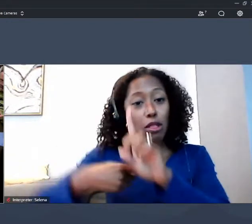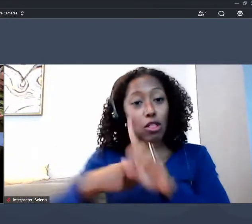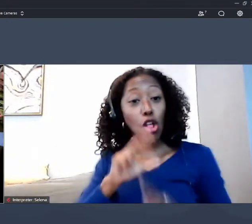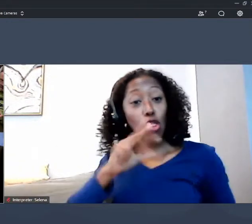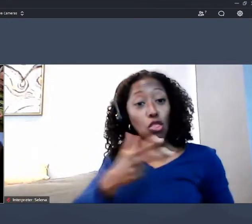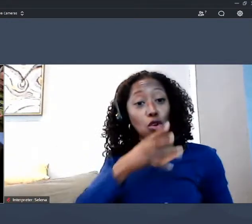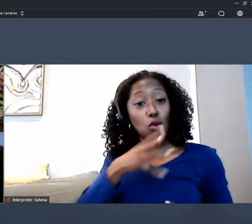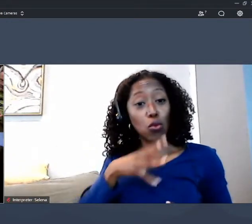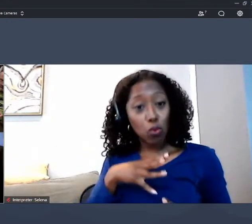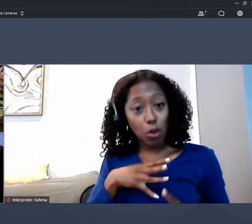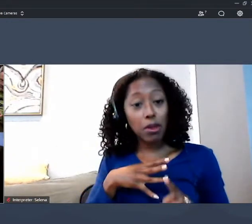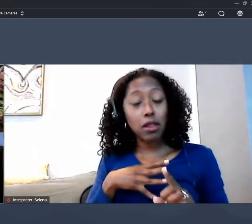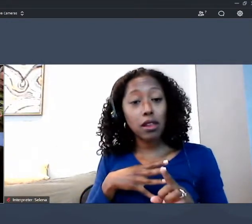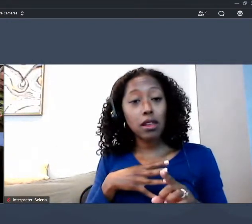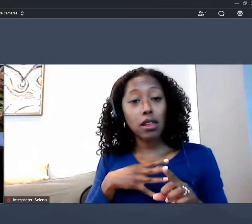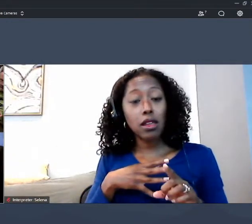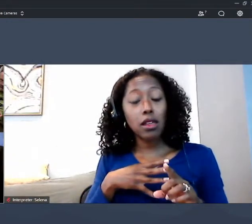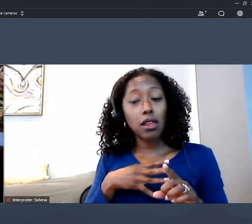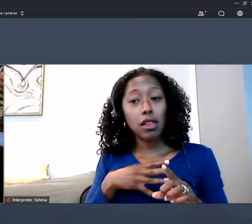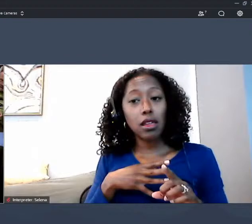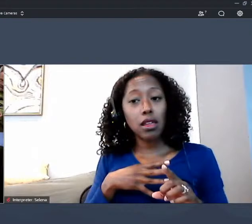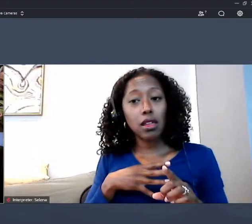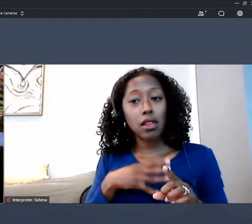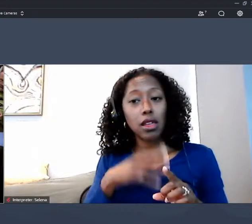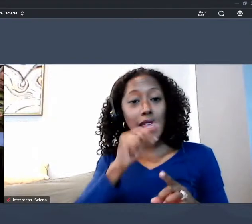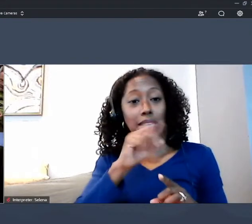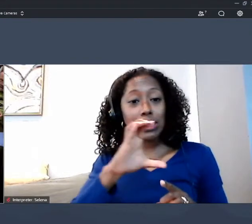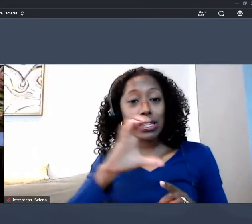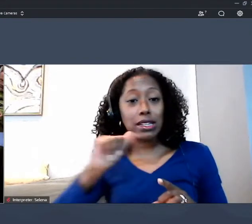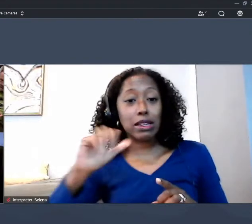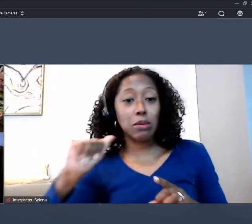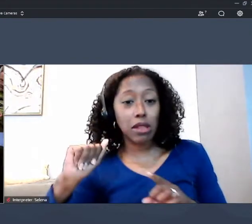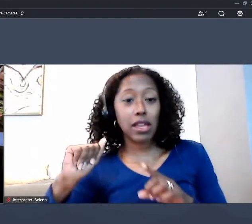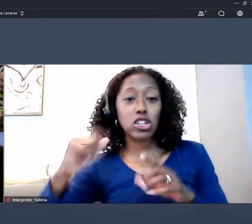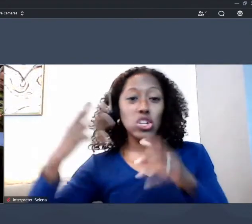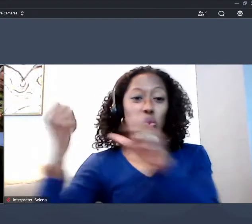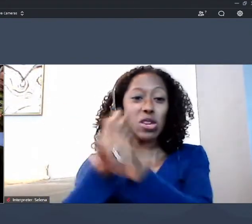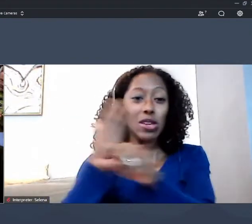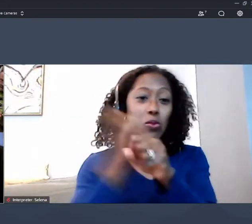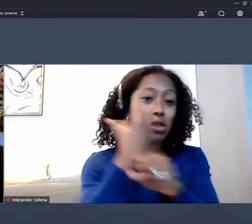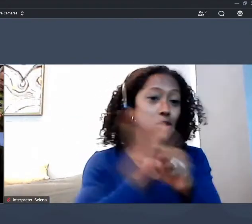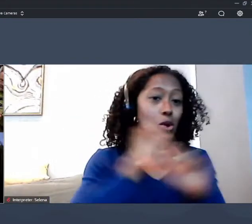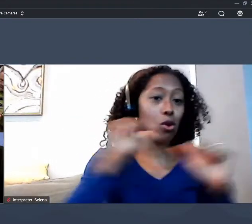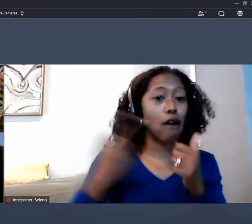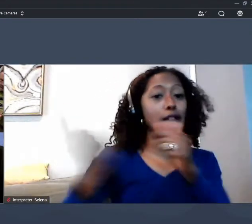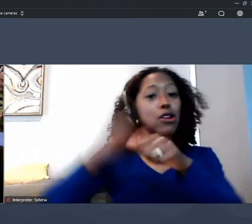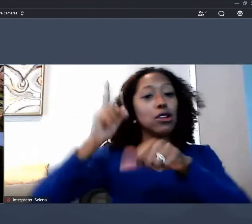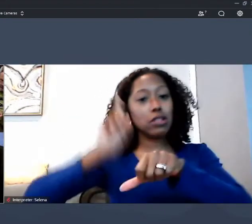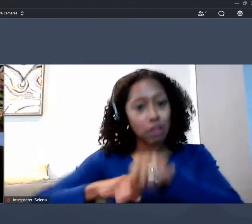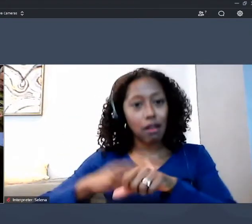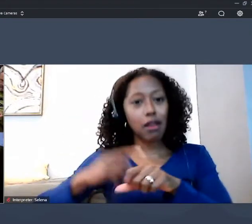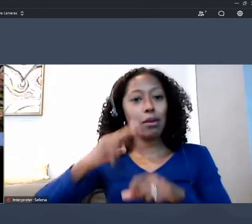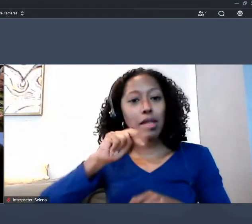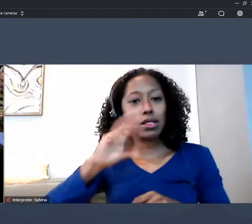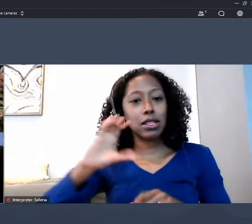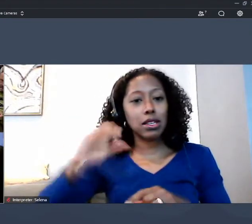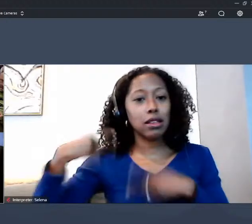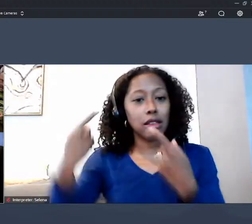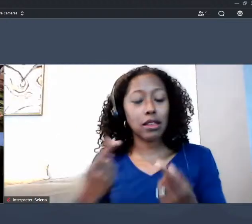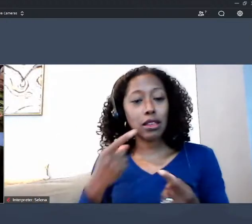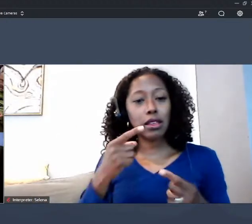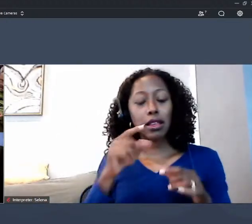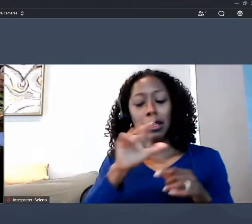the postseason in NCAA history. Scoring average